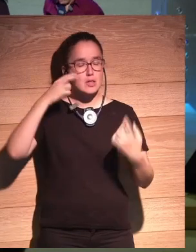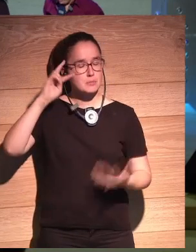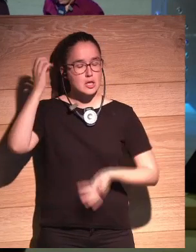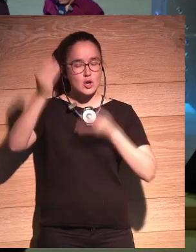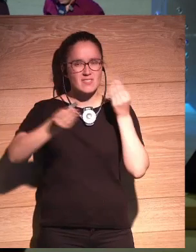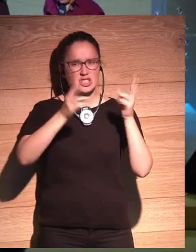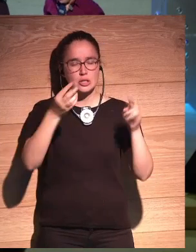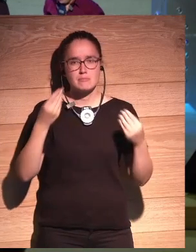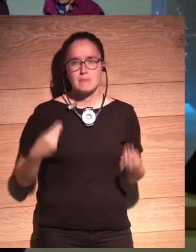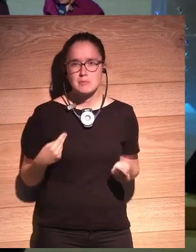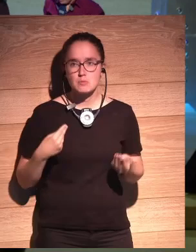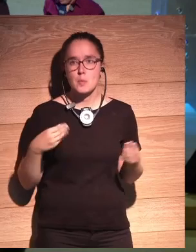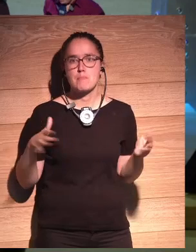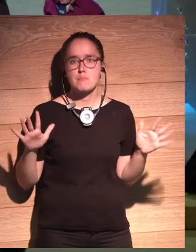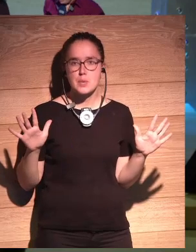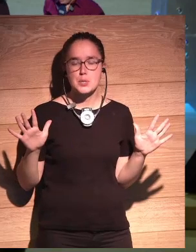I think that